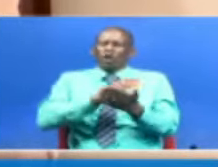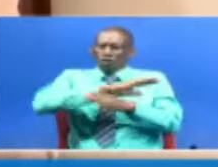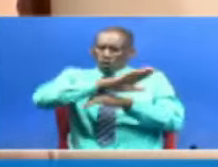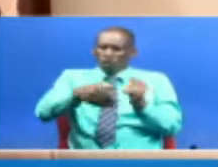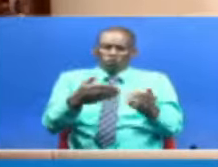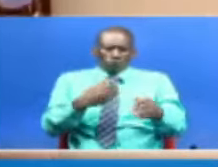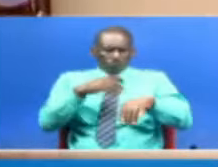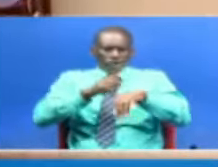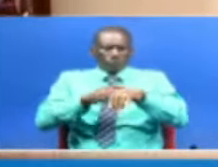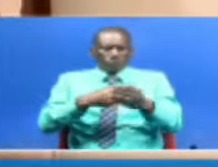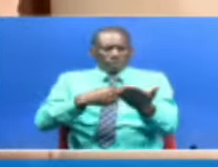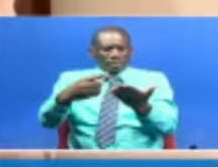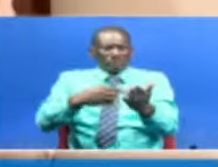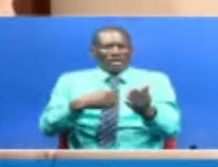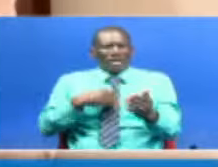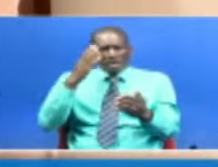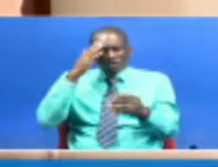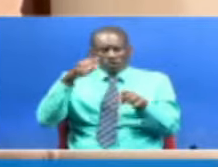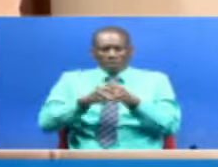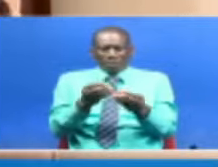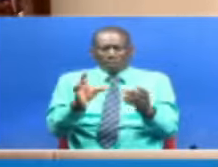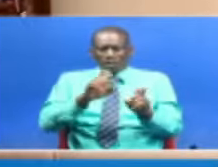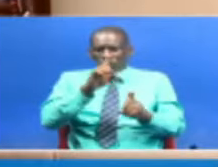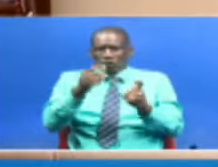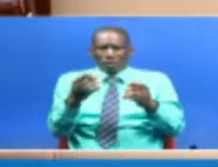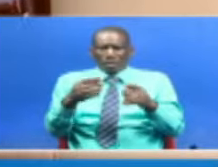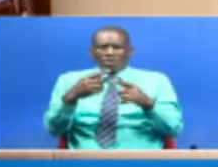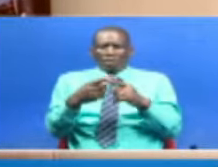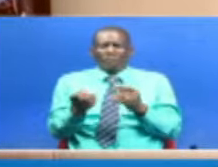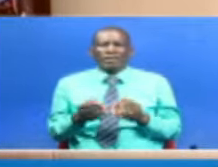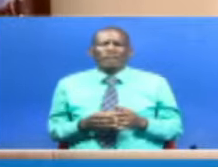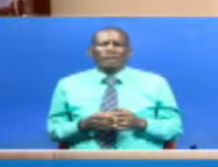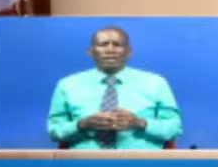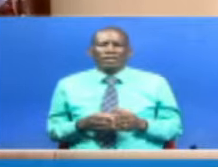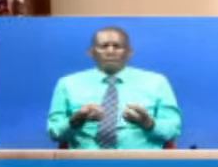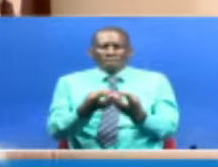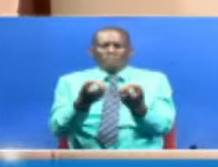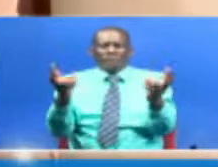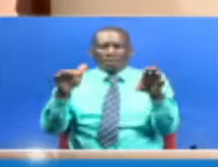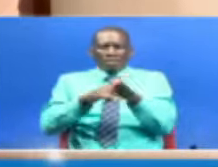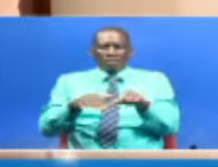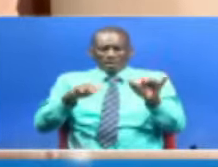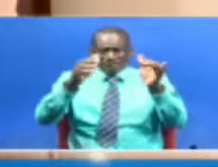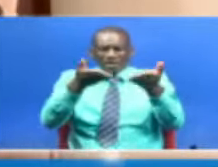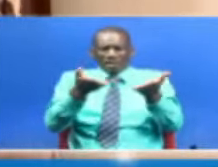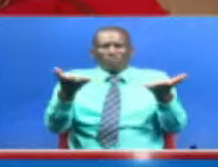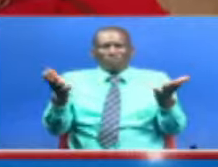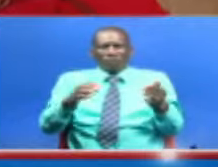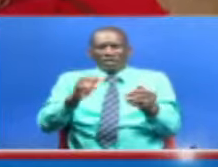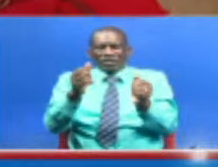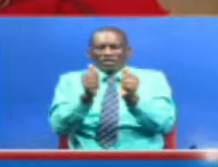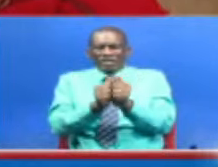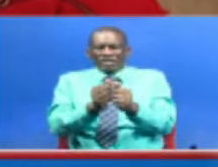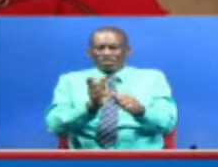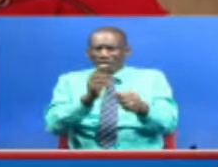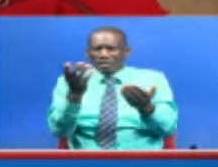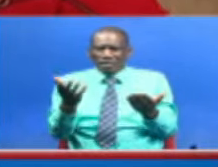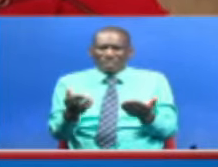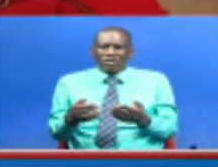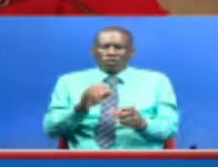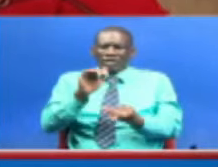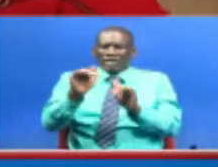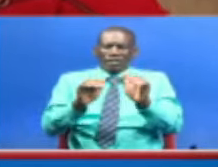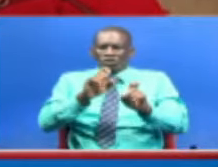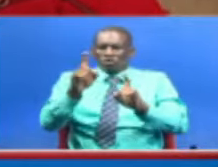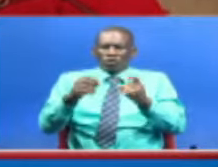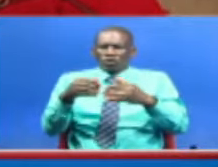time for this conversation. I know there are still more questions, but our panelists can still be available for another 10 or so minutes. You can ask your questions off